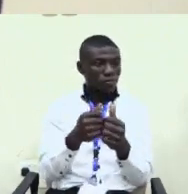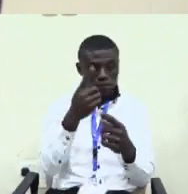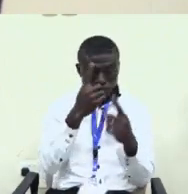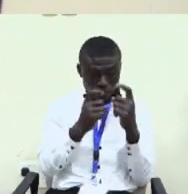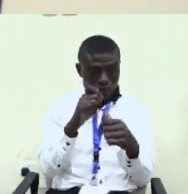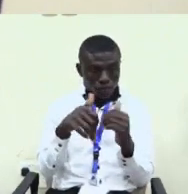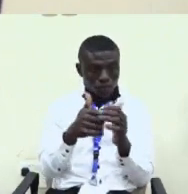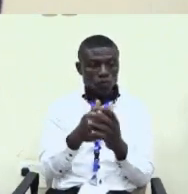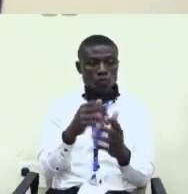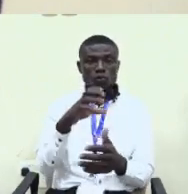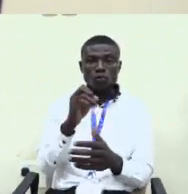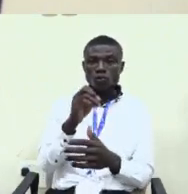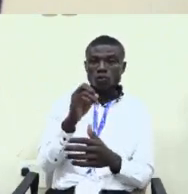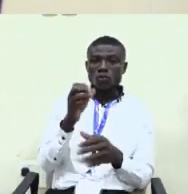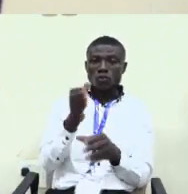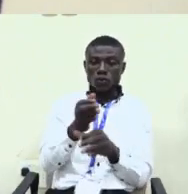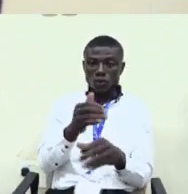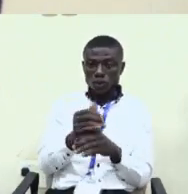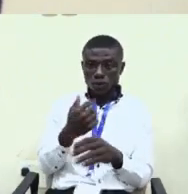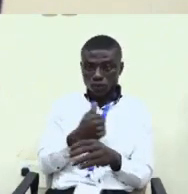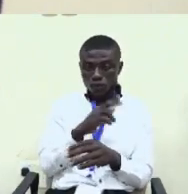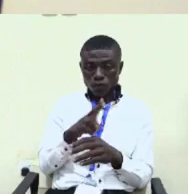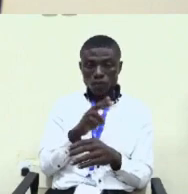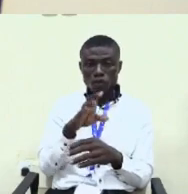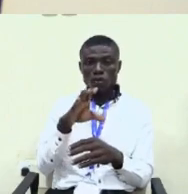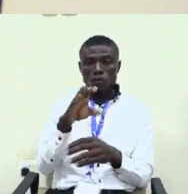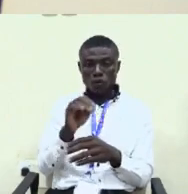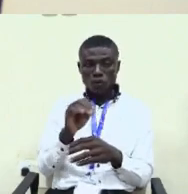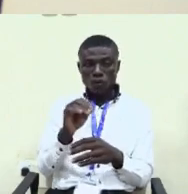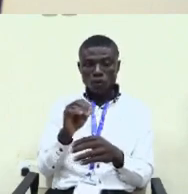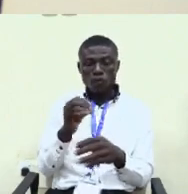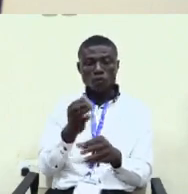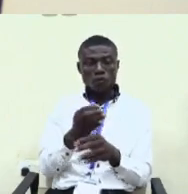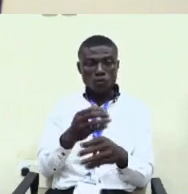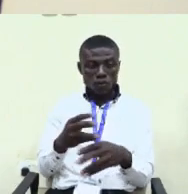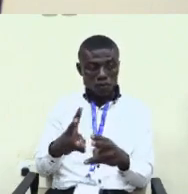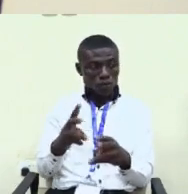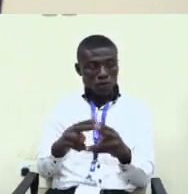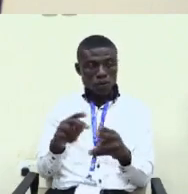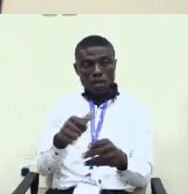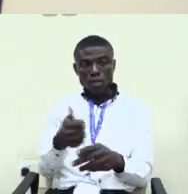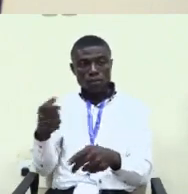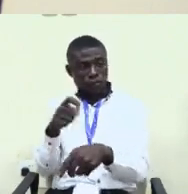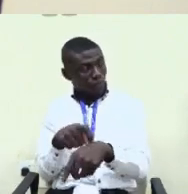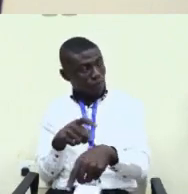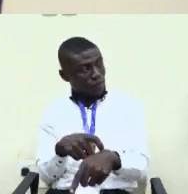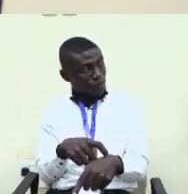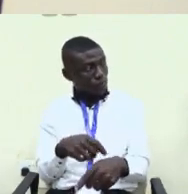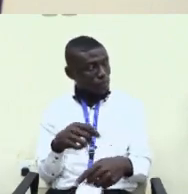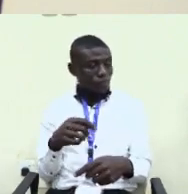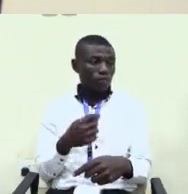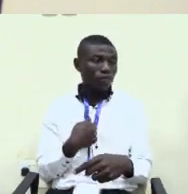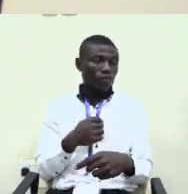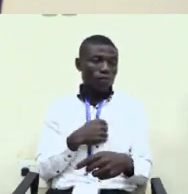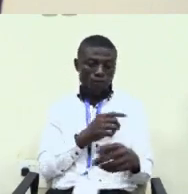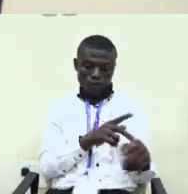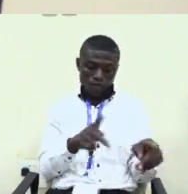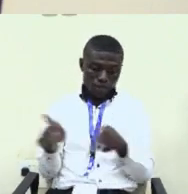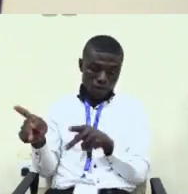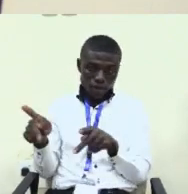was a co-creation, we used a co-creation approach. So each time that we plan